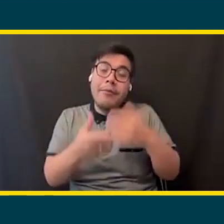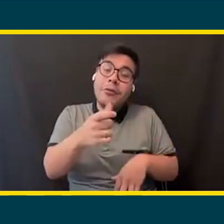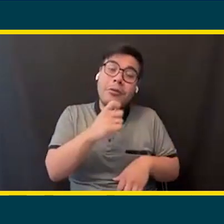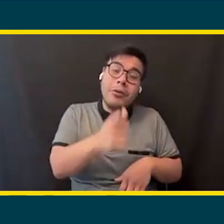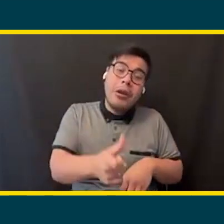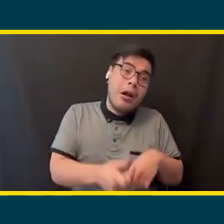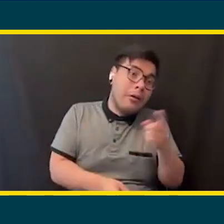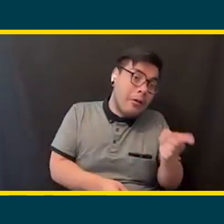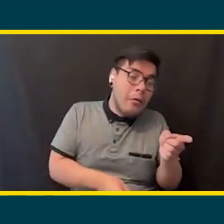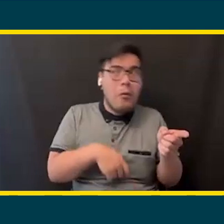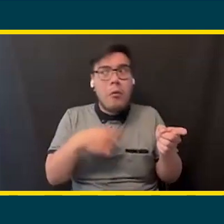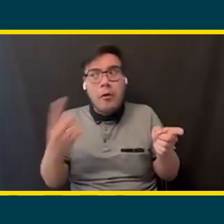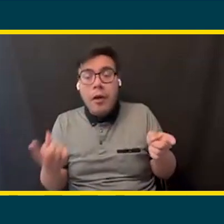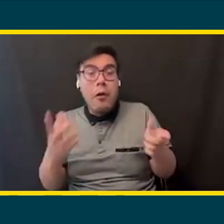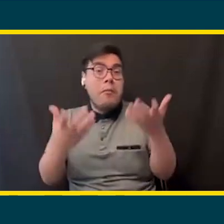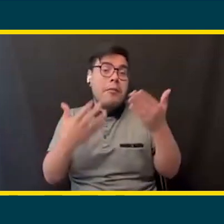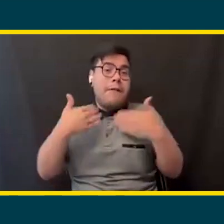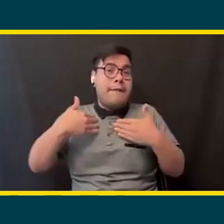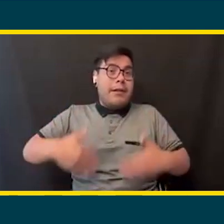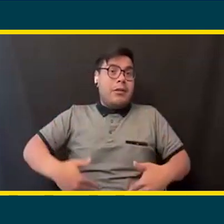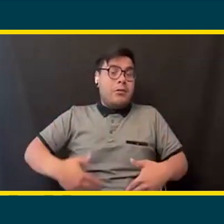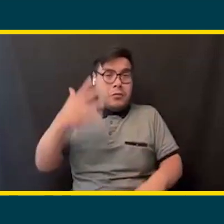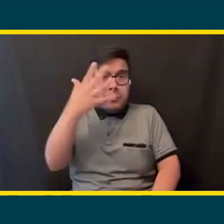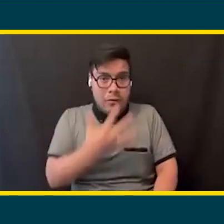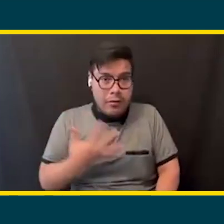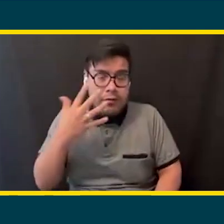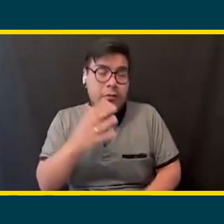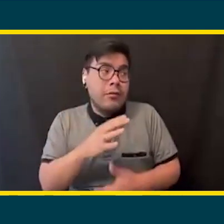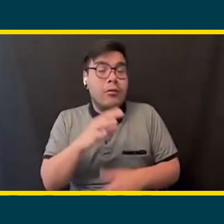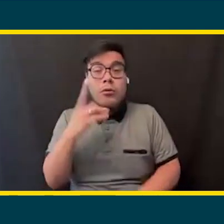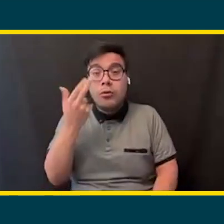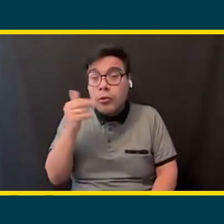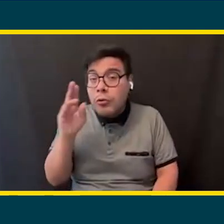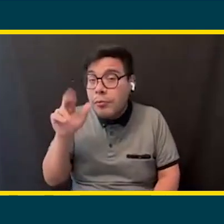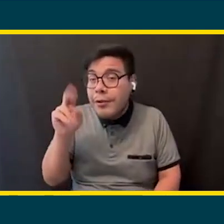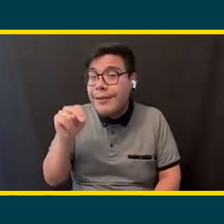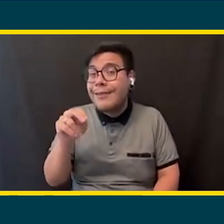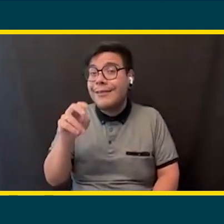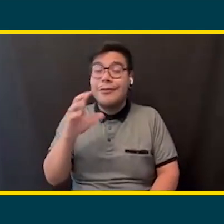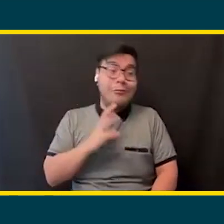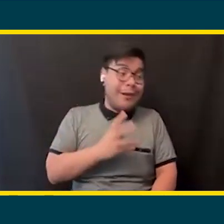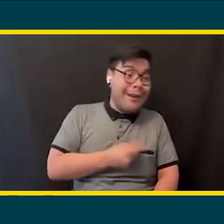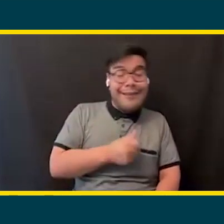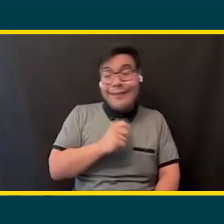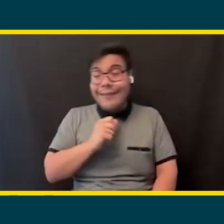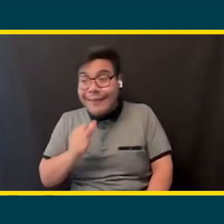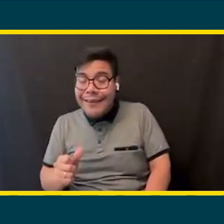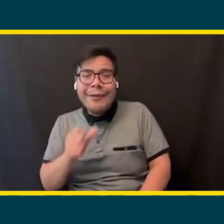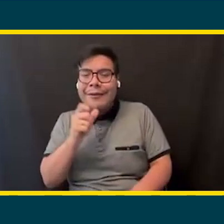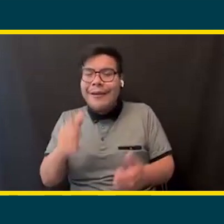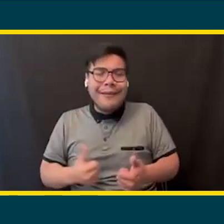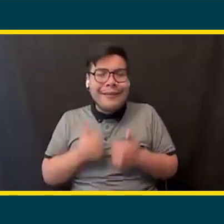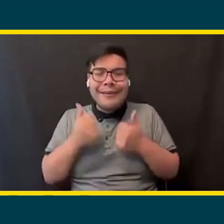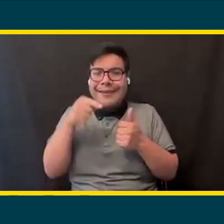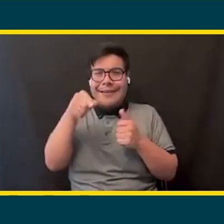I mean, even just physical characteristics, human beings, trans or not, do not exist in these binaries